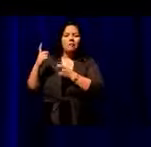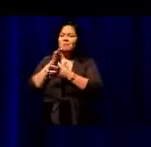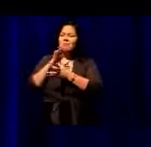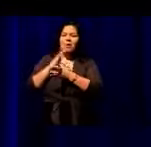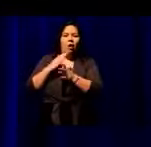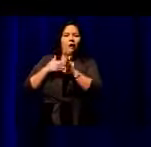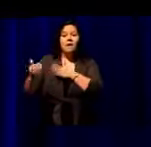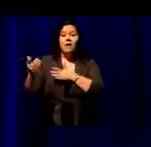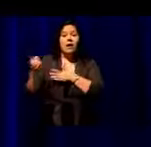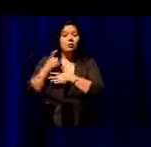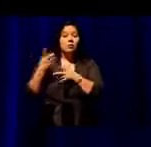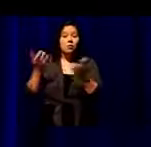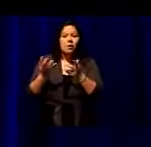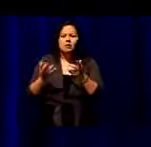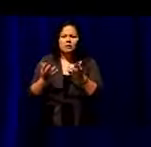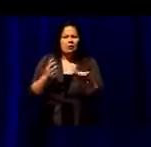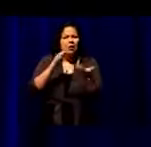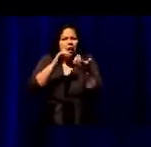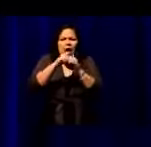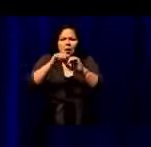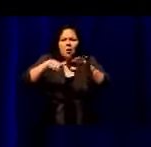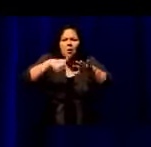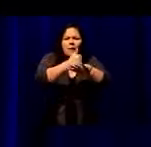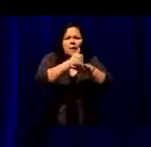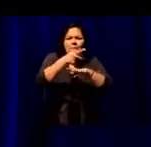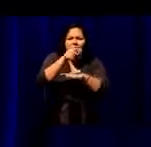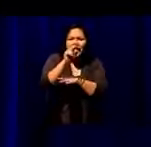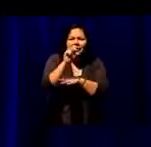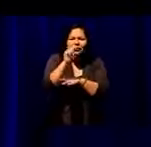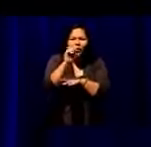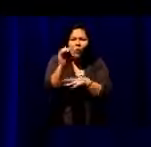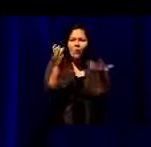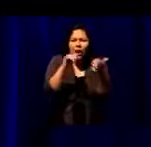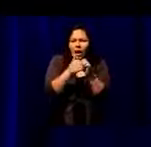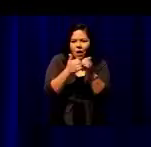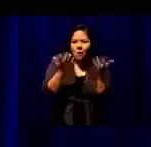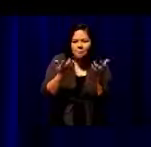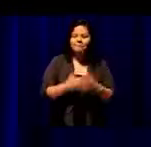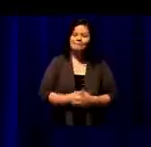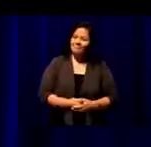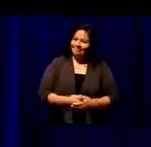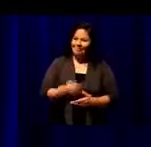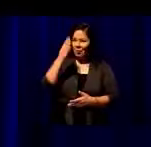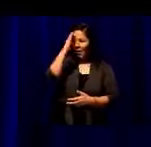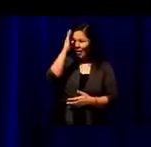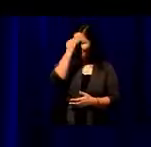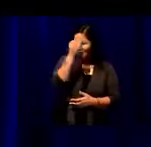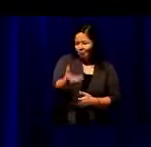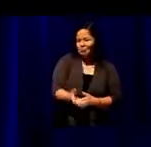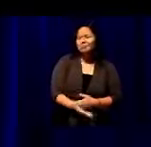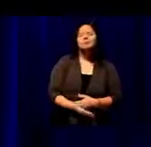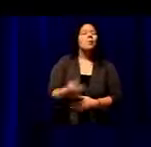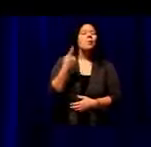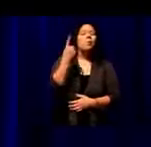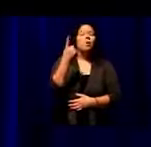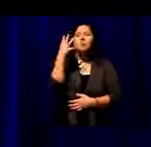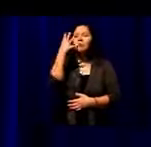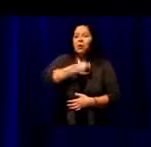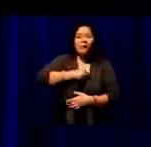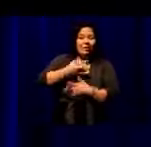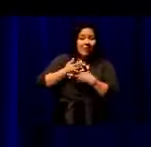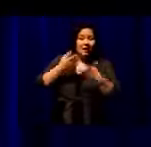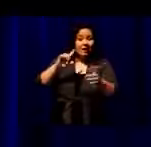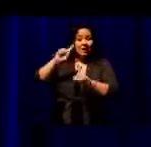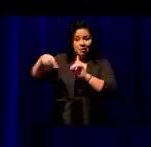is, how are you going to do the Panto this year? Well, there's one very beautiful thing